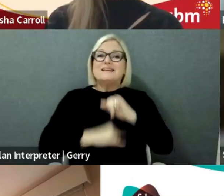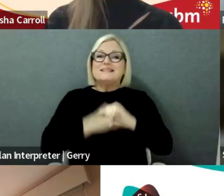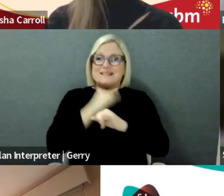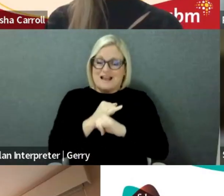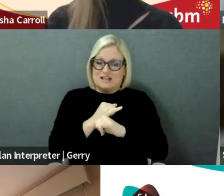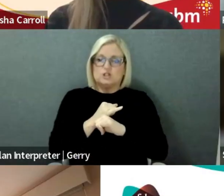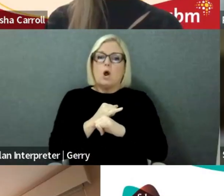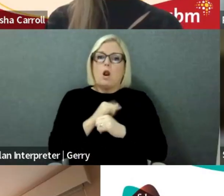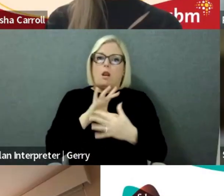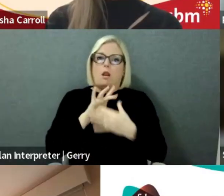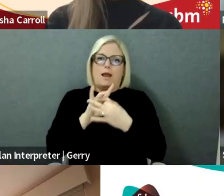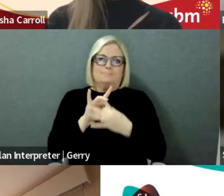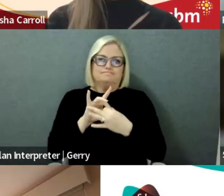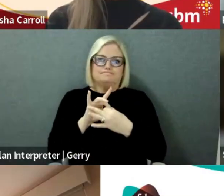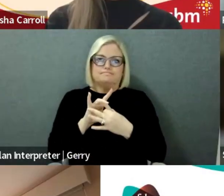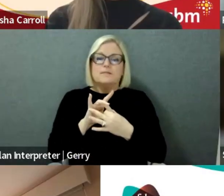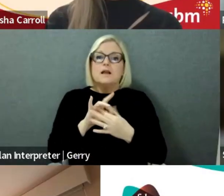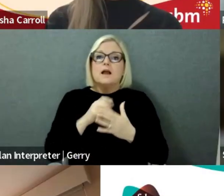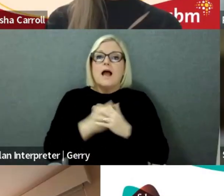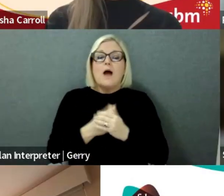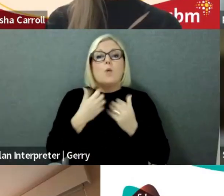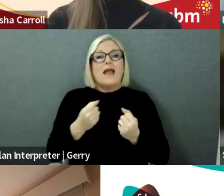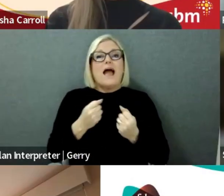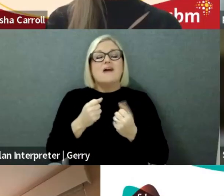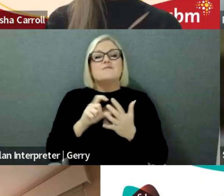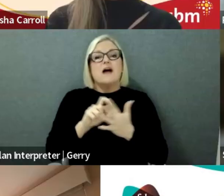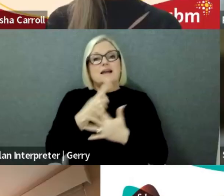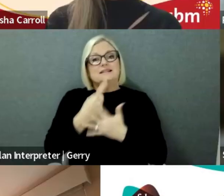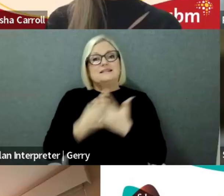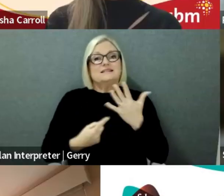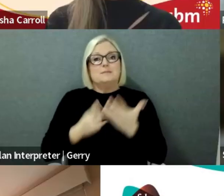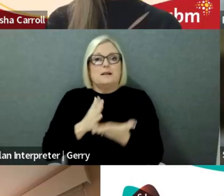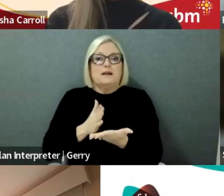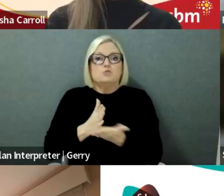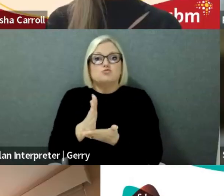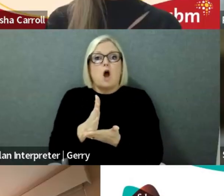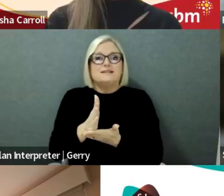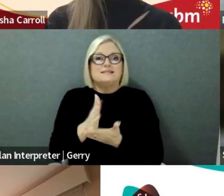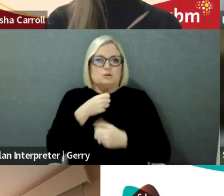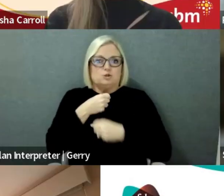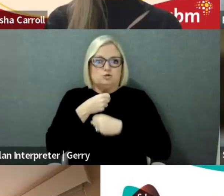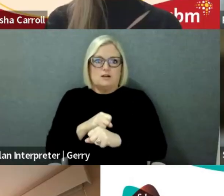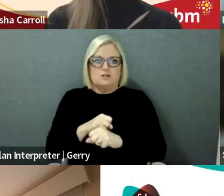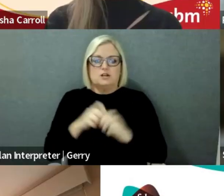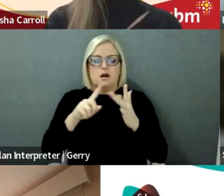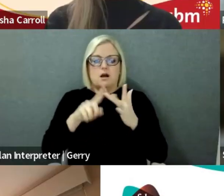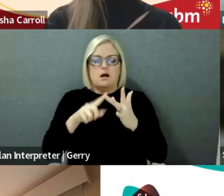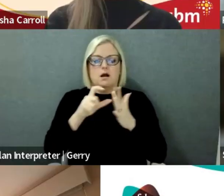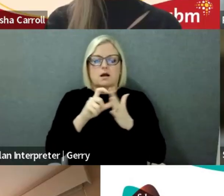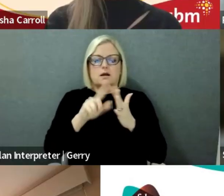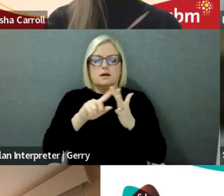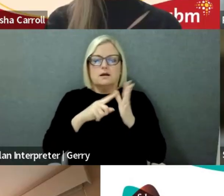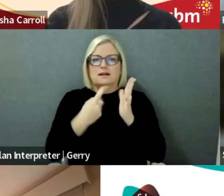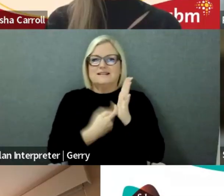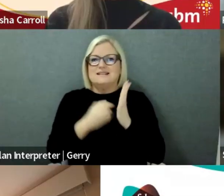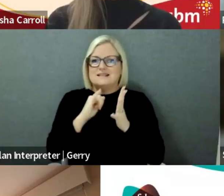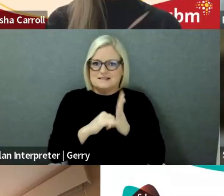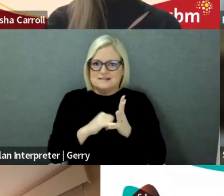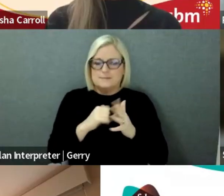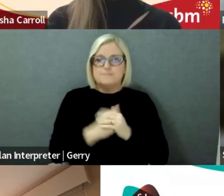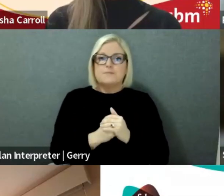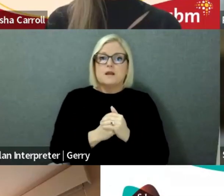our International Disability Equity and Rights Strategy, which we refer to as IDEAs. This strategy reflects